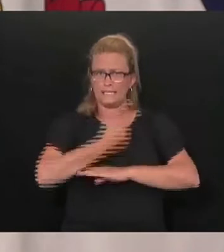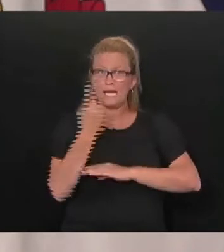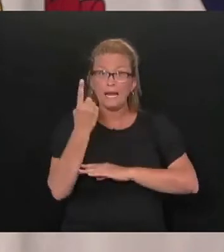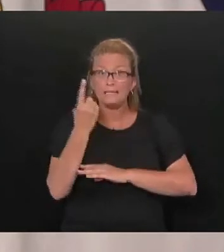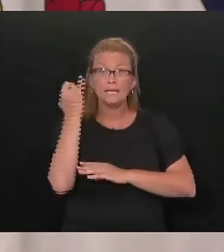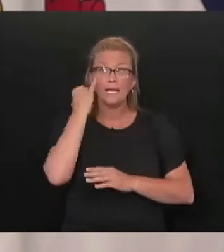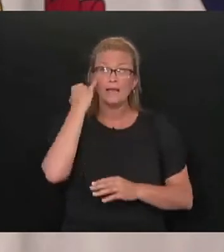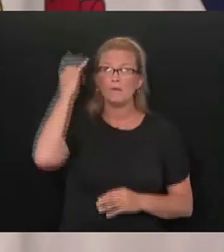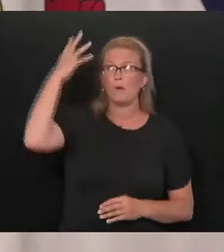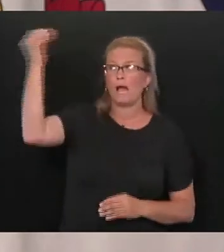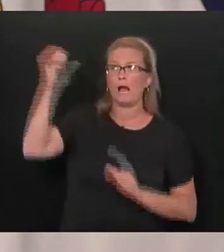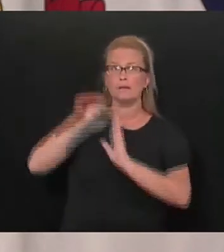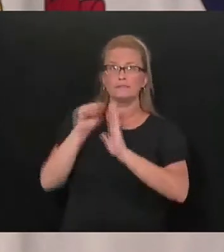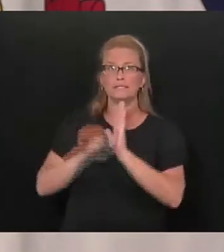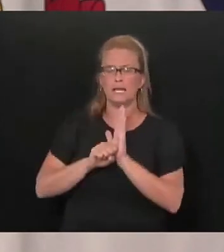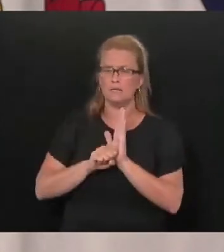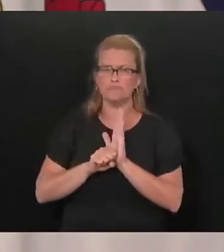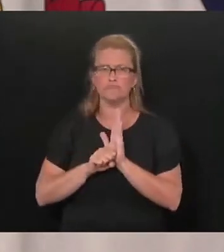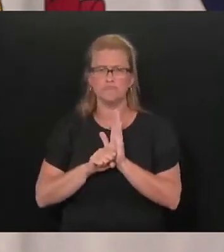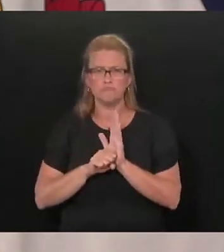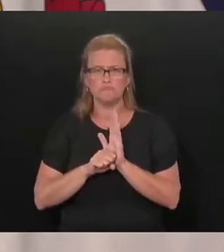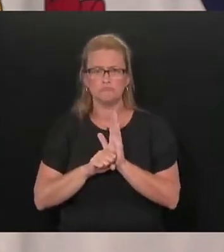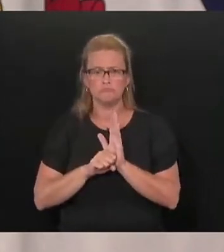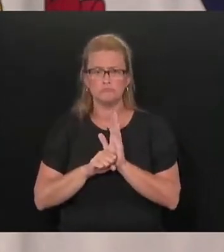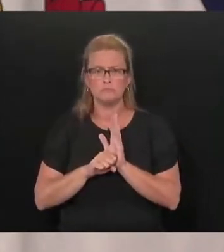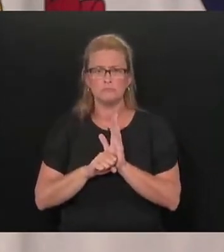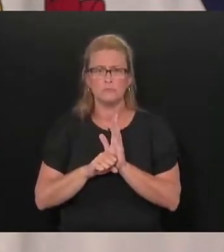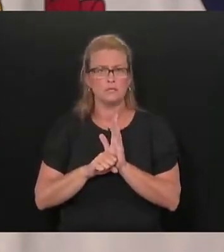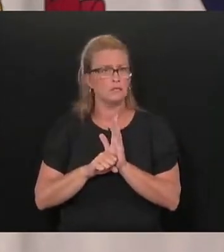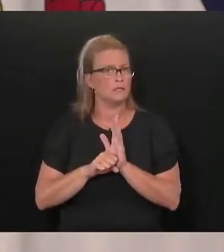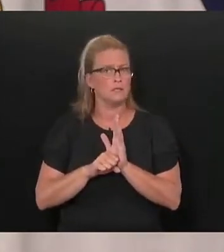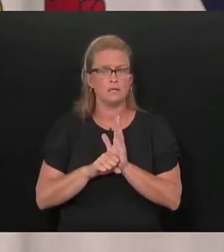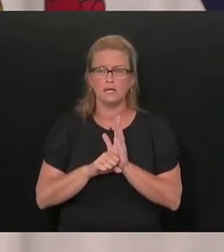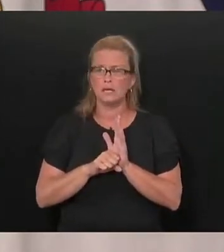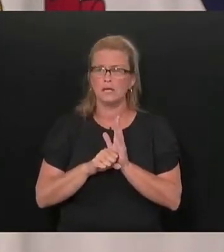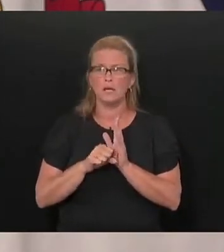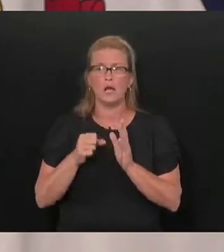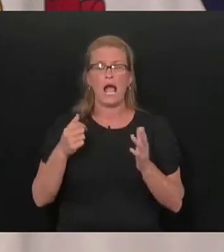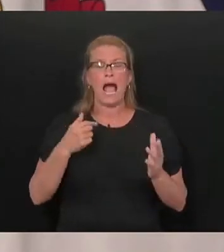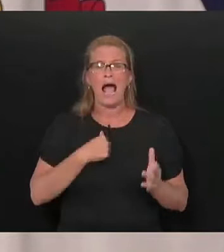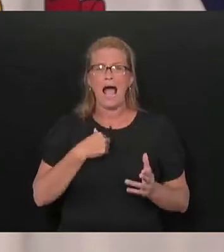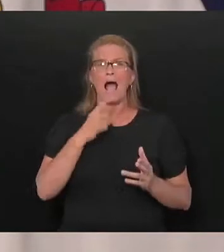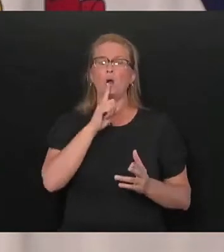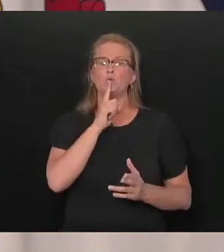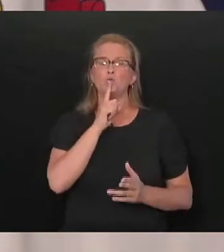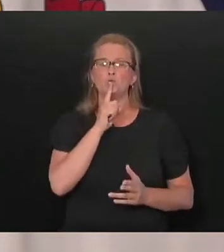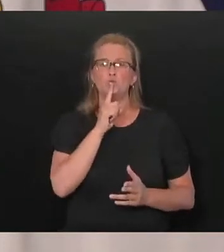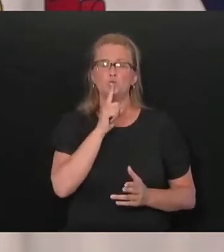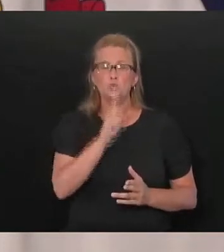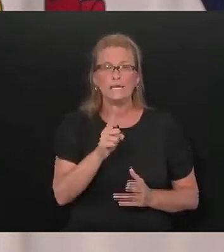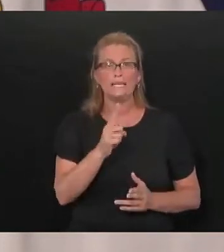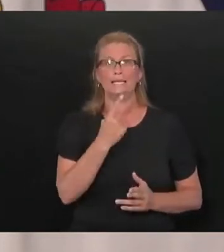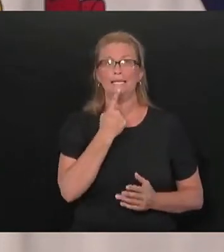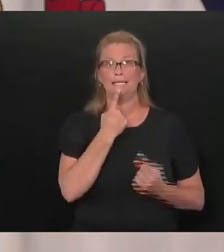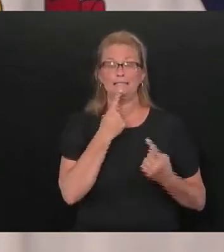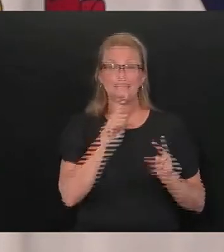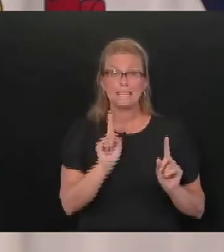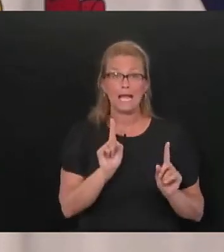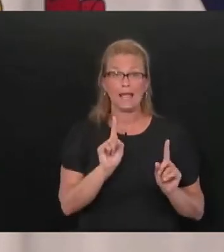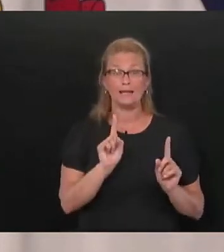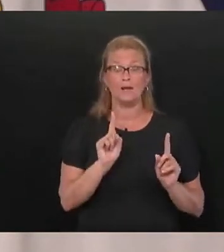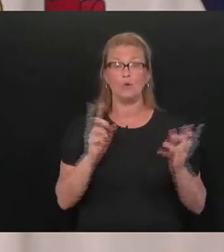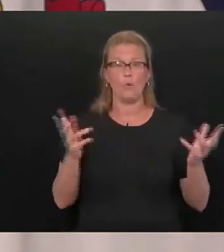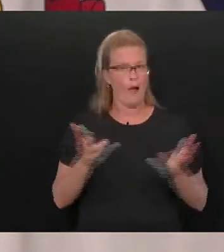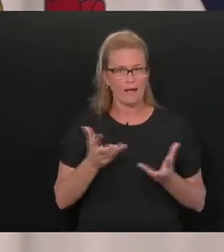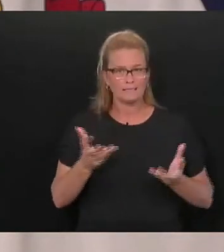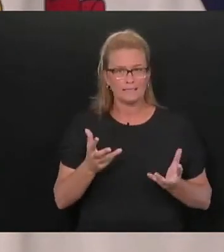they went out of state and all that. Here's exactly what I said. And this is exactly what we have got to do. At some point